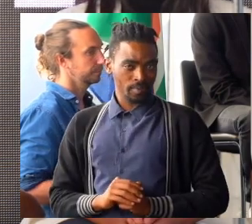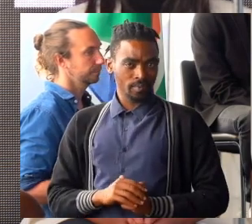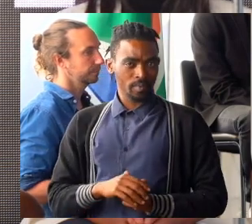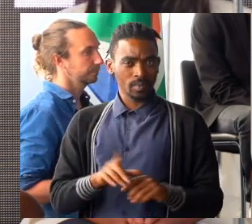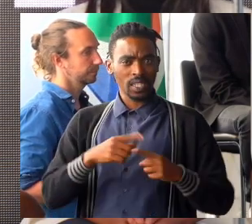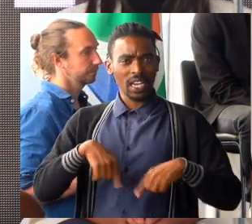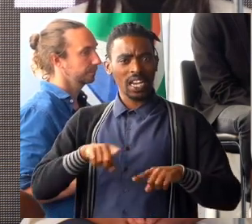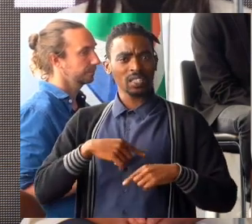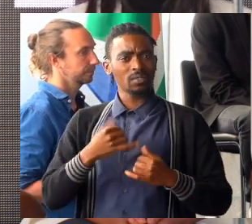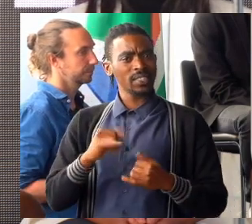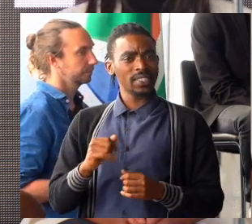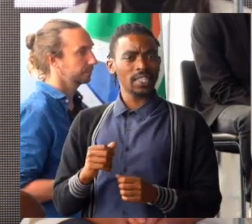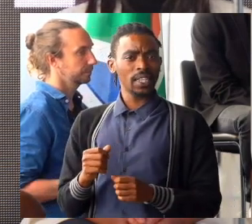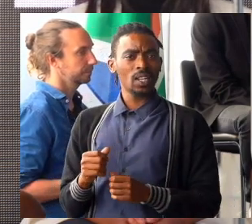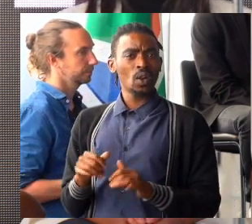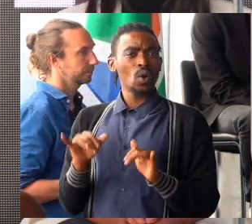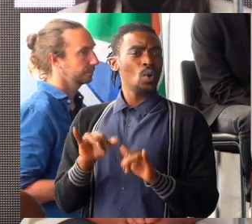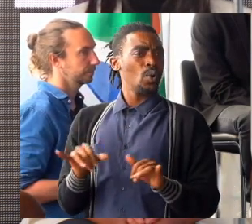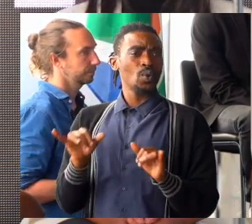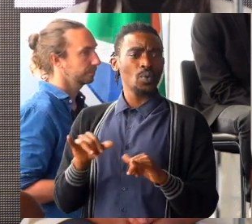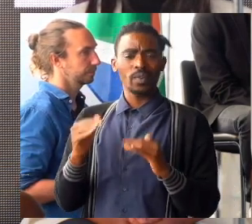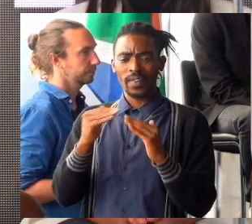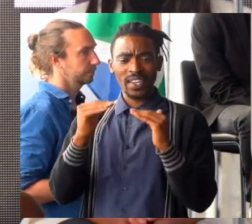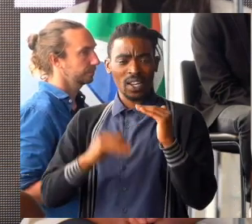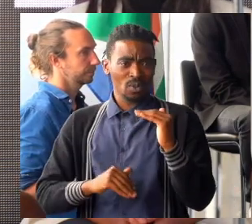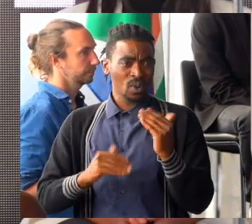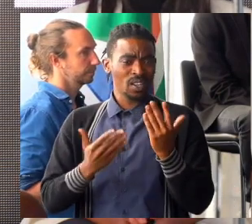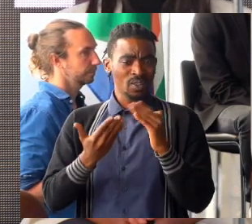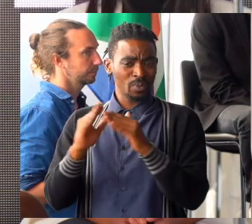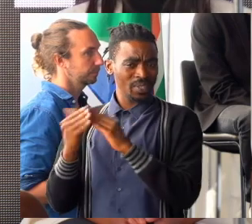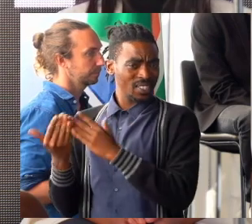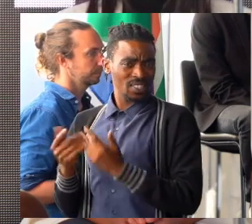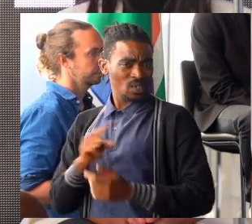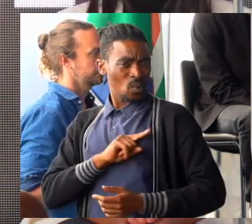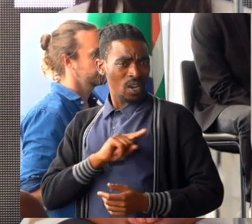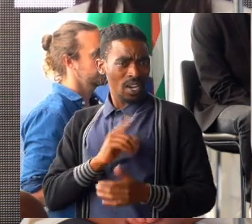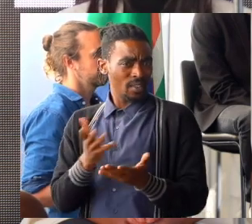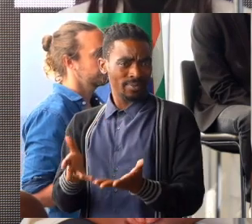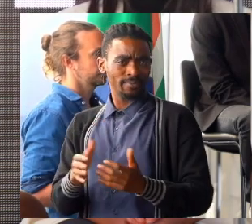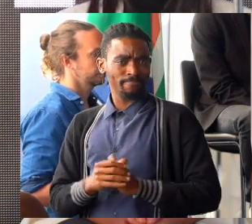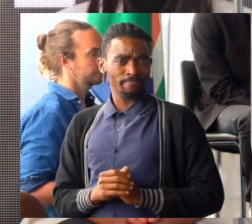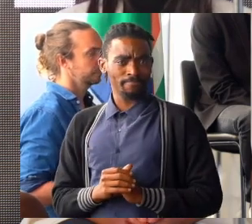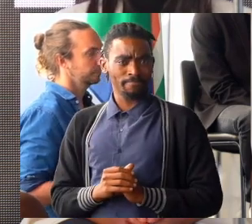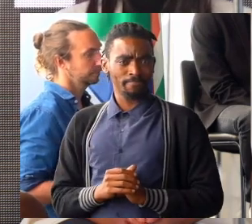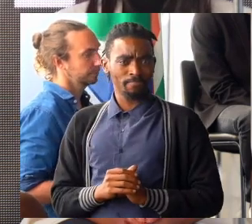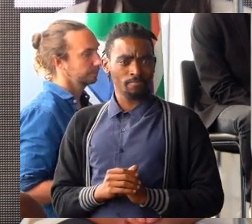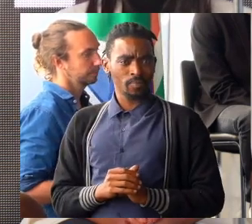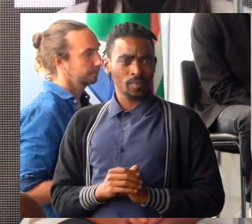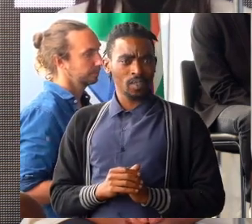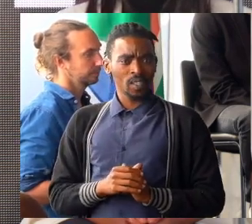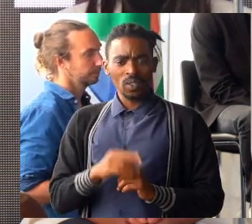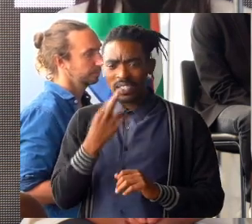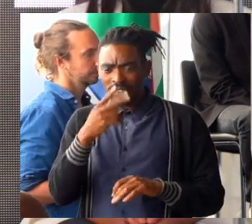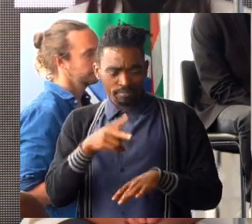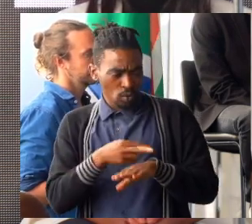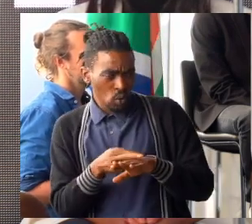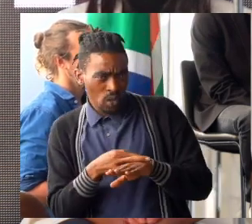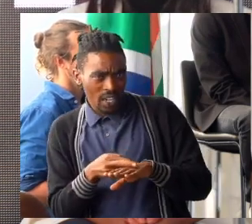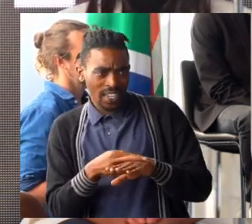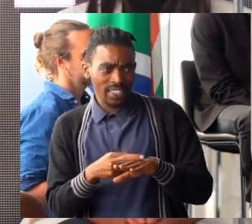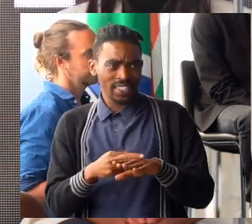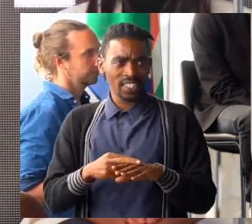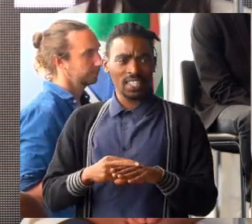amongst the world's most unequal societies, with historical fault lines according to race and gender and so